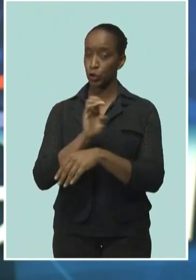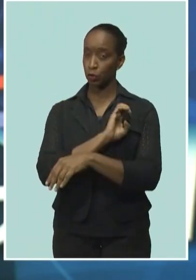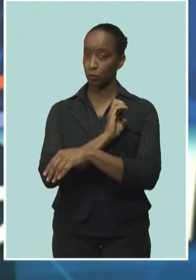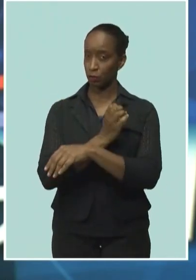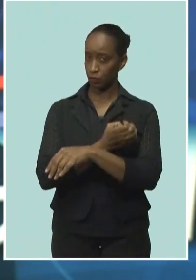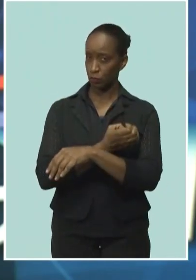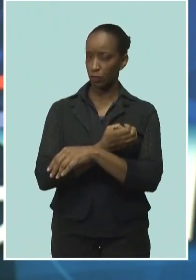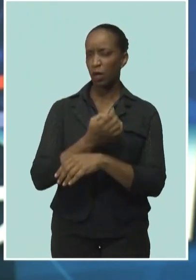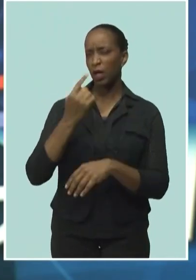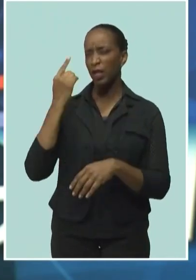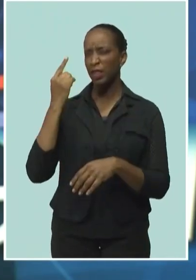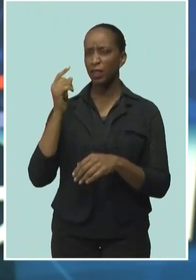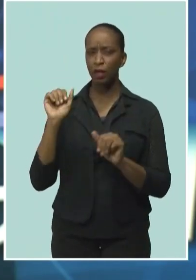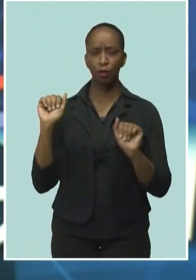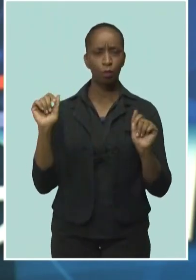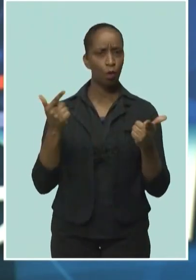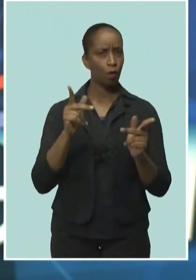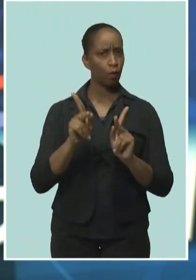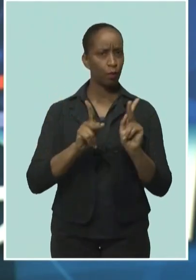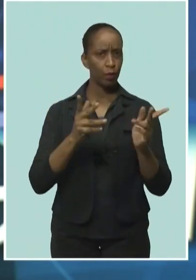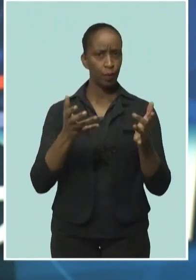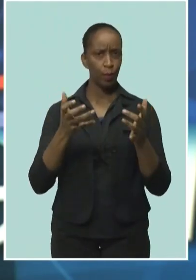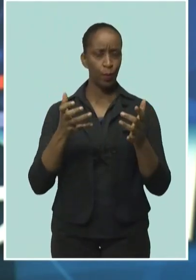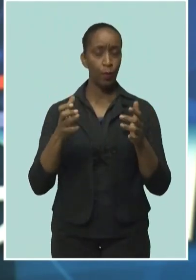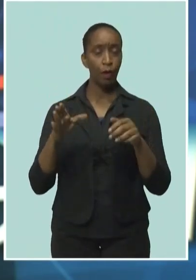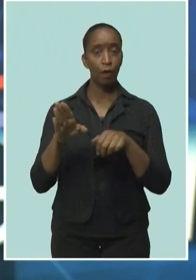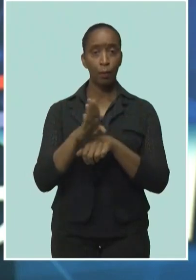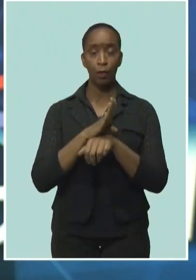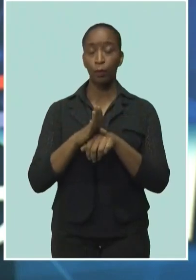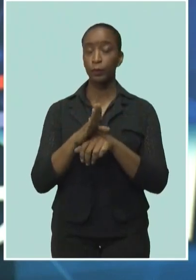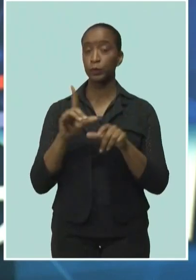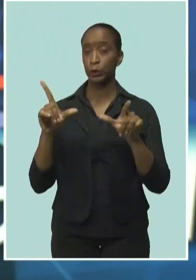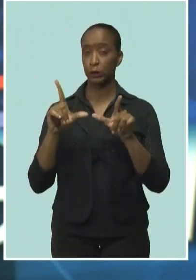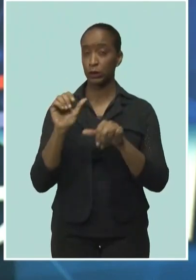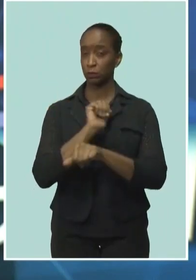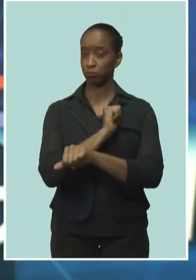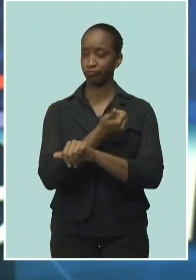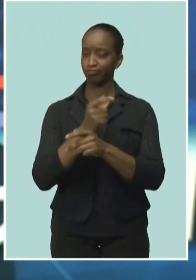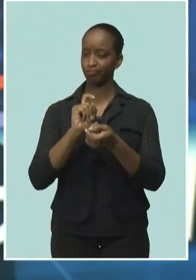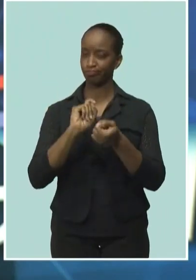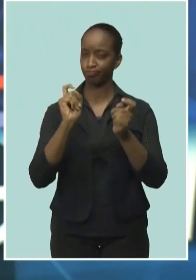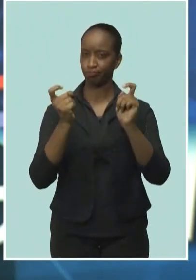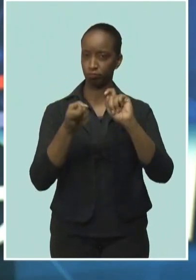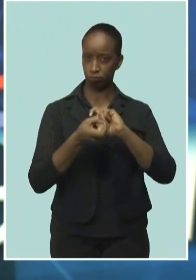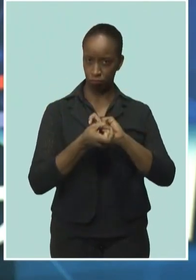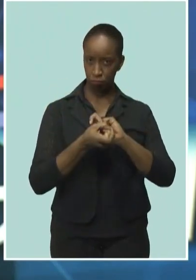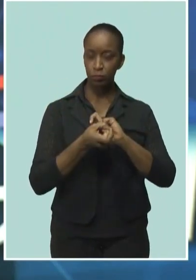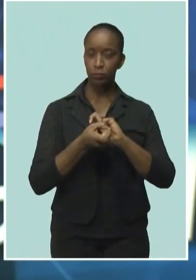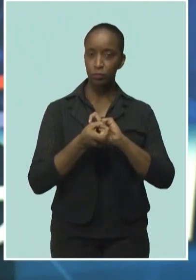awaiting the transformation of the Barbados Licensing Authority. She acknowledged a number of changes have been